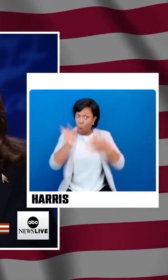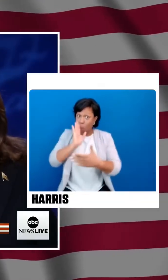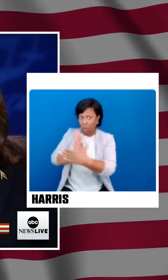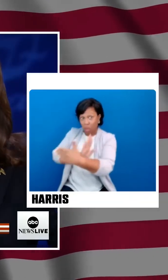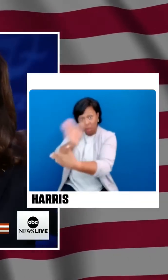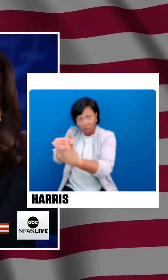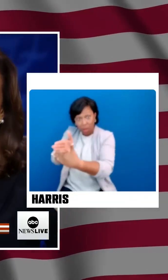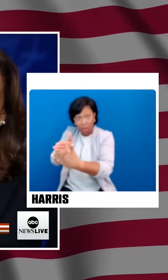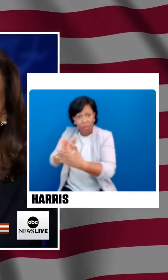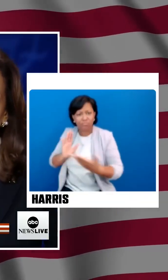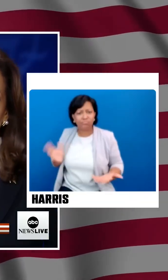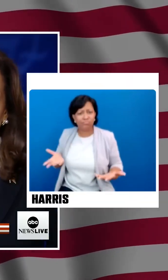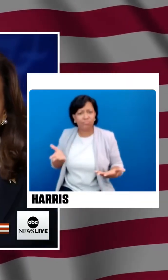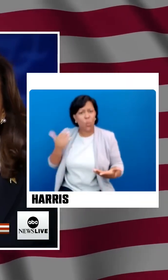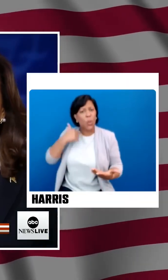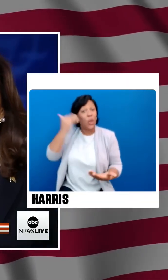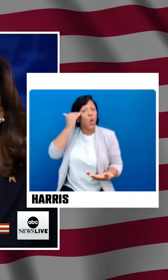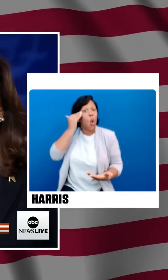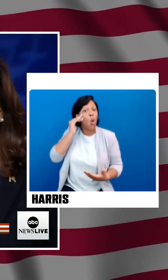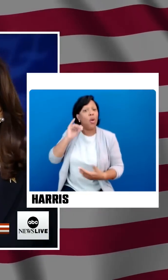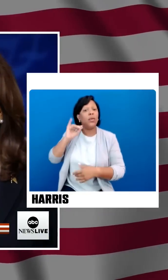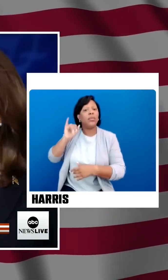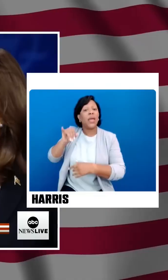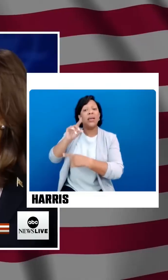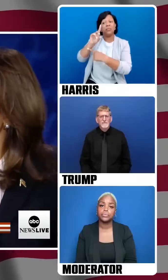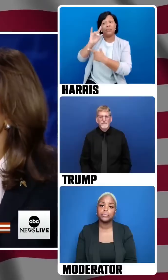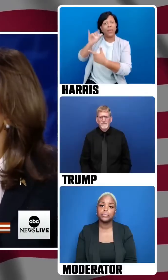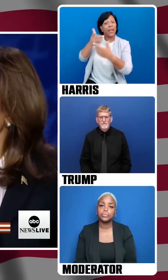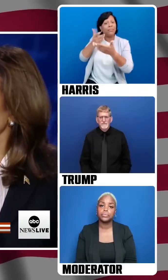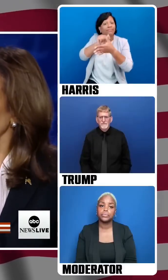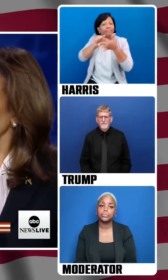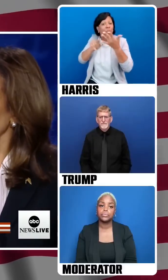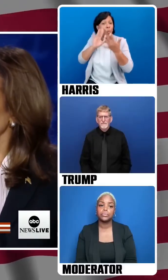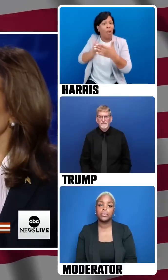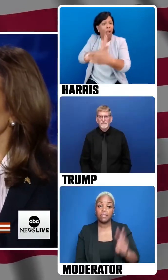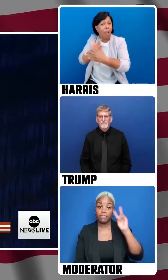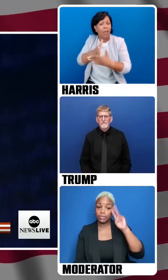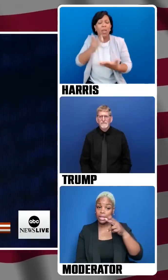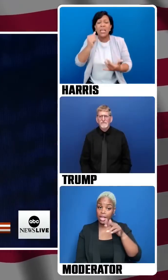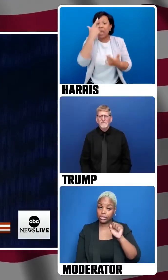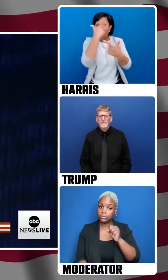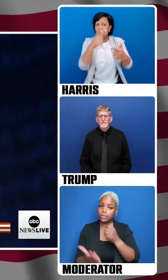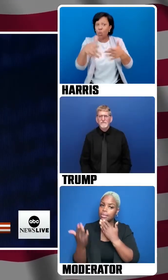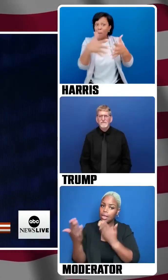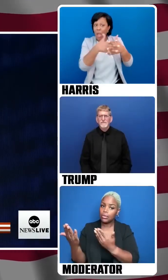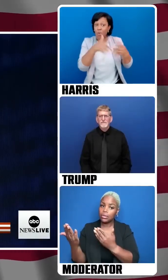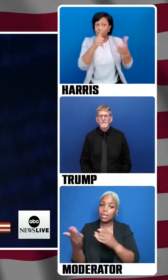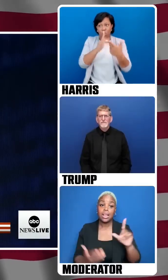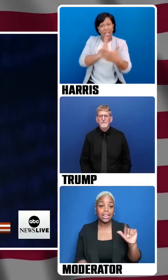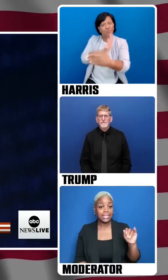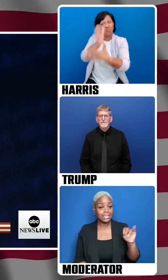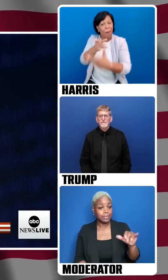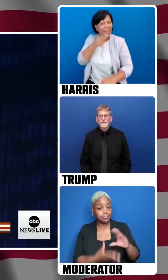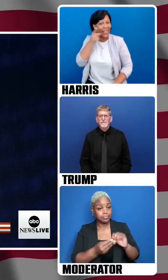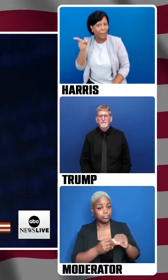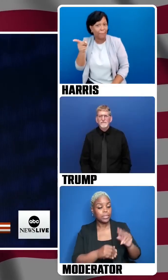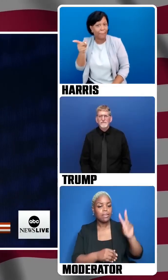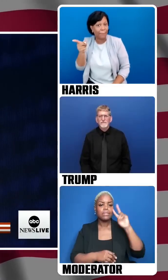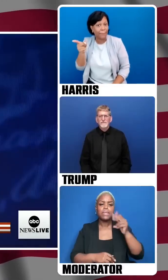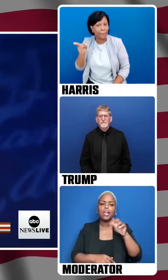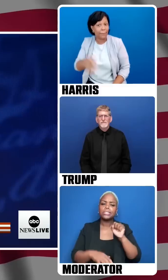him. It's up to the American people Vice President to stop Harris, him. thank you. Lindsay? Vice President Harris, in your last run for